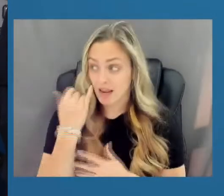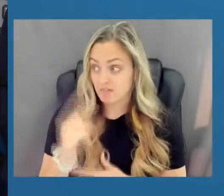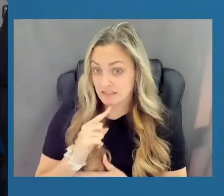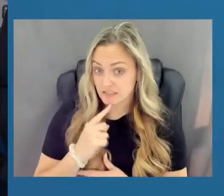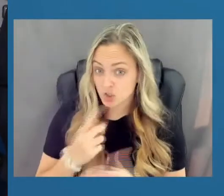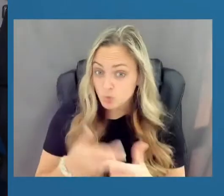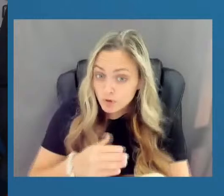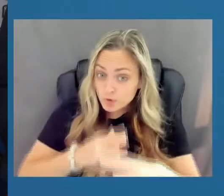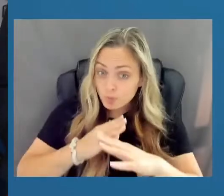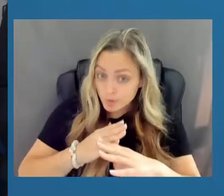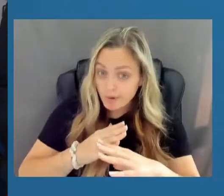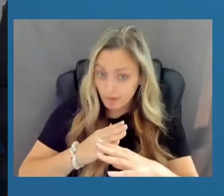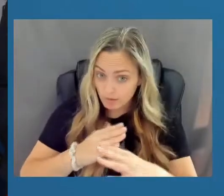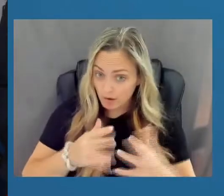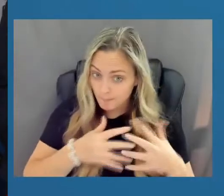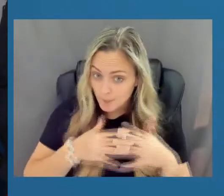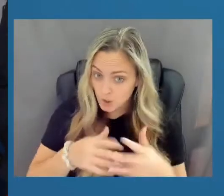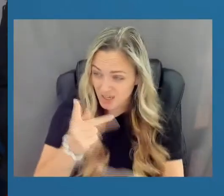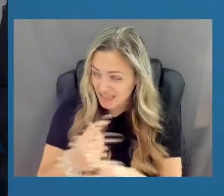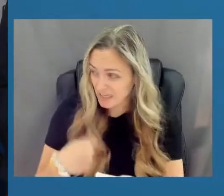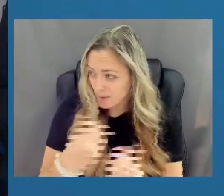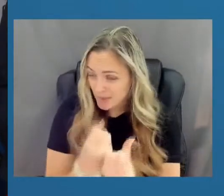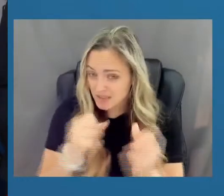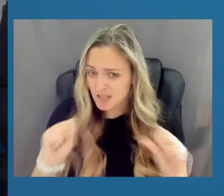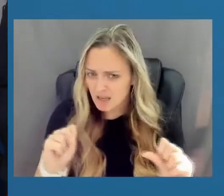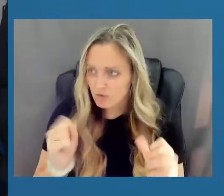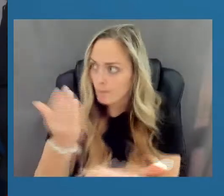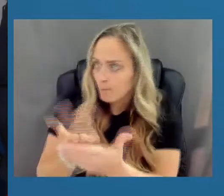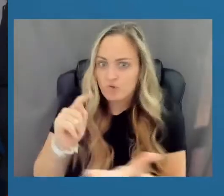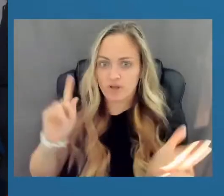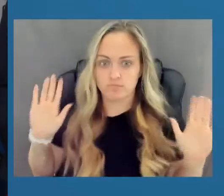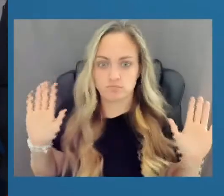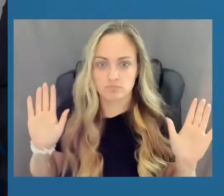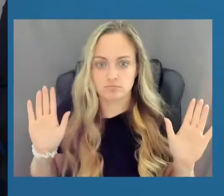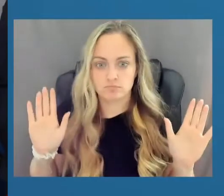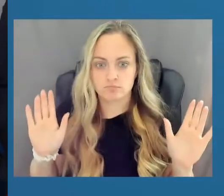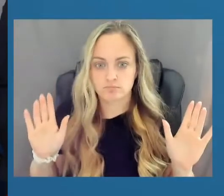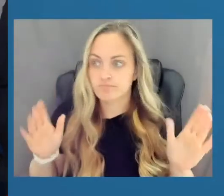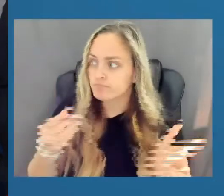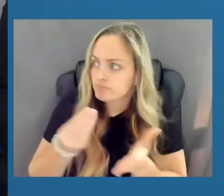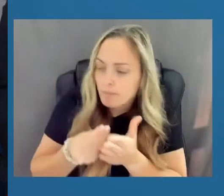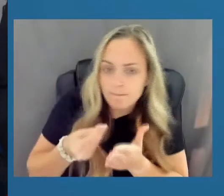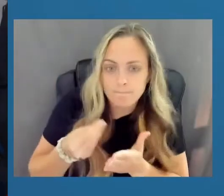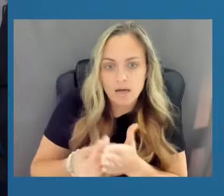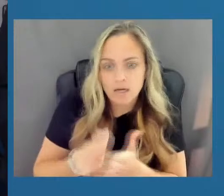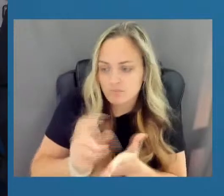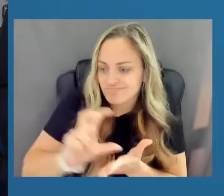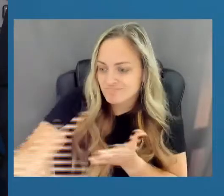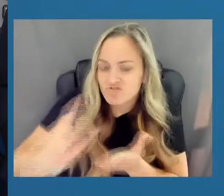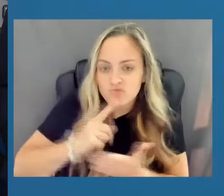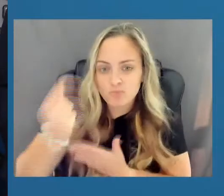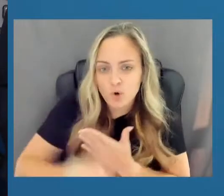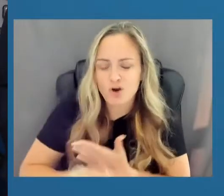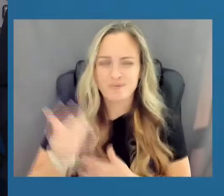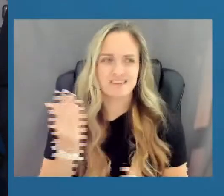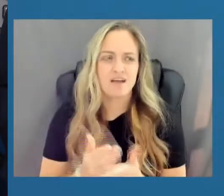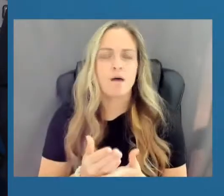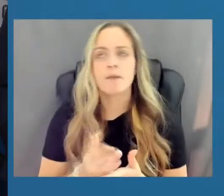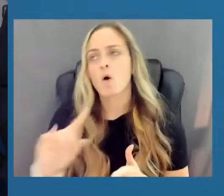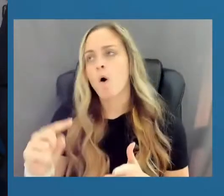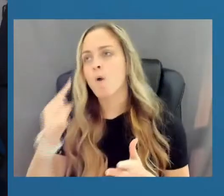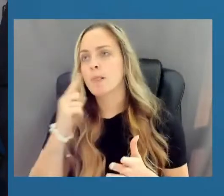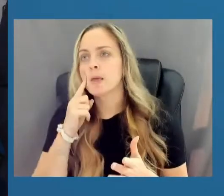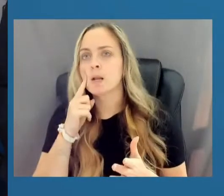protecting America, keeping America safe, then start proving it. Fund these programs. Stop making them be political pawns